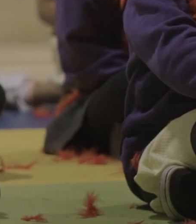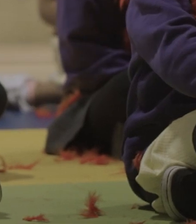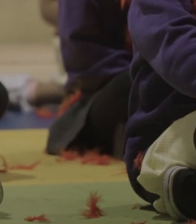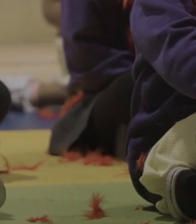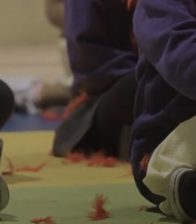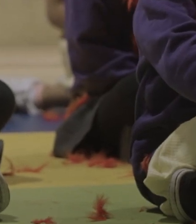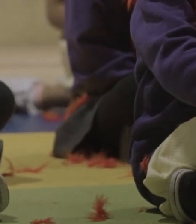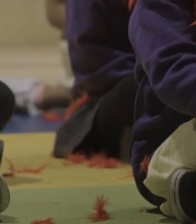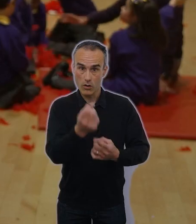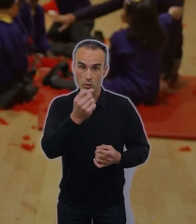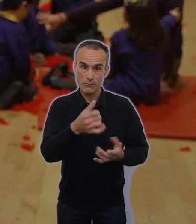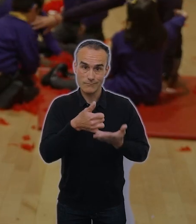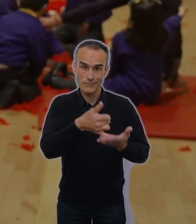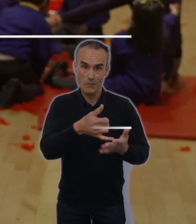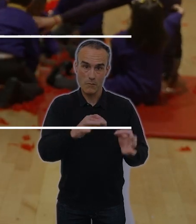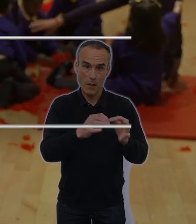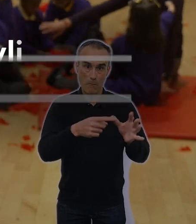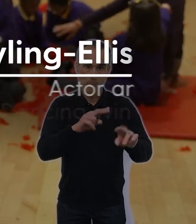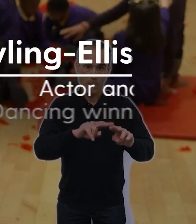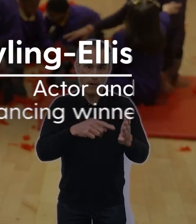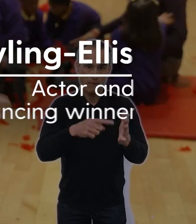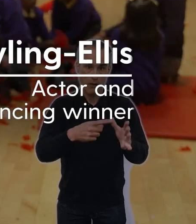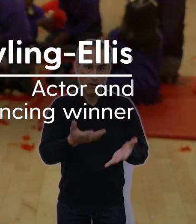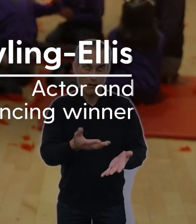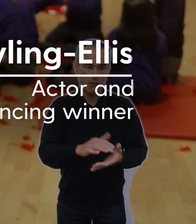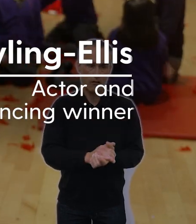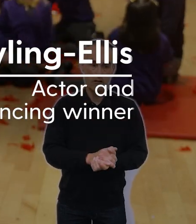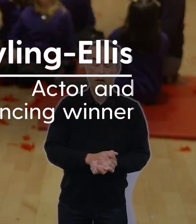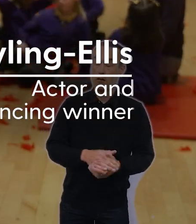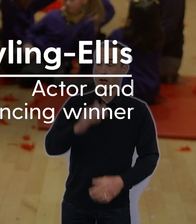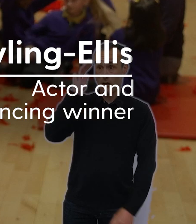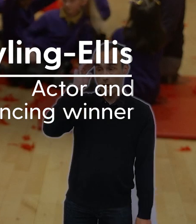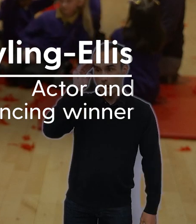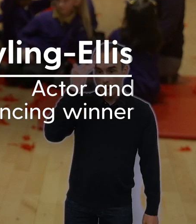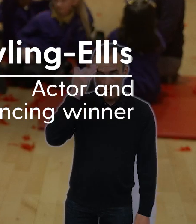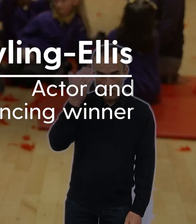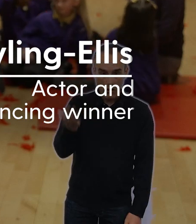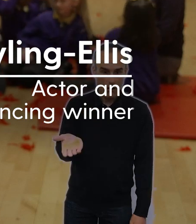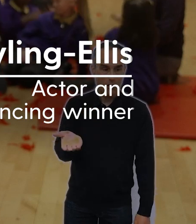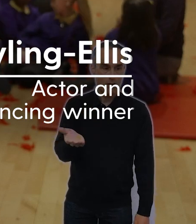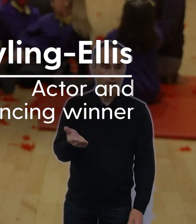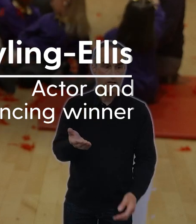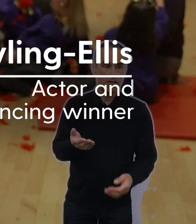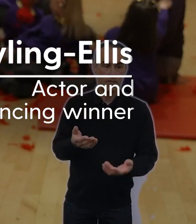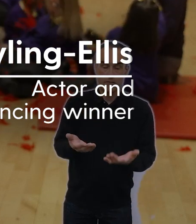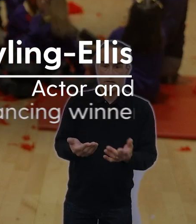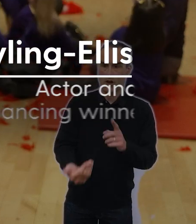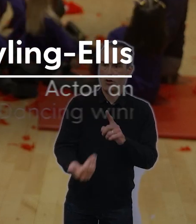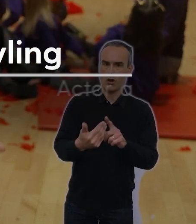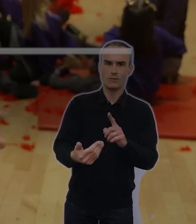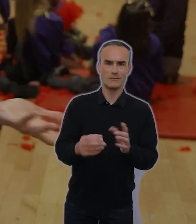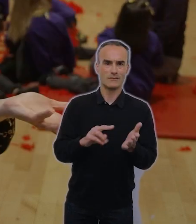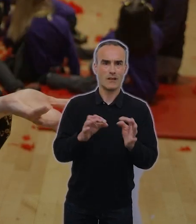We couldn't win a BAFTA. It's just mental, it's mad, and it's amazing to be even noted by the